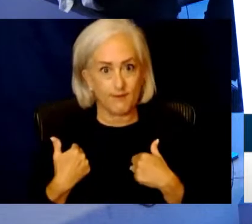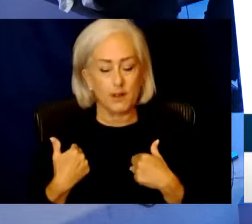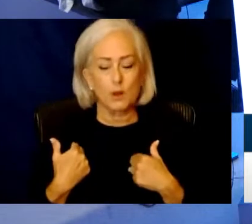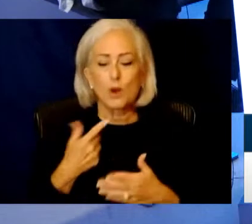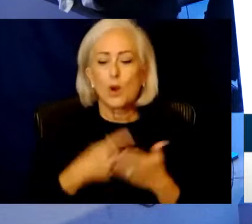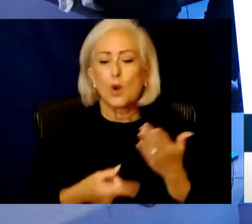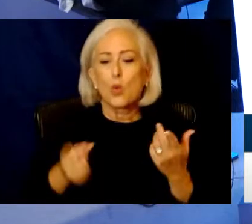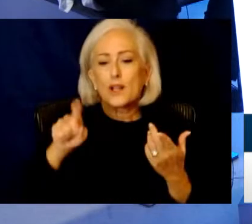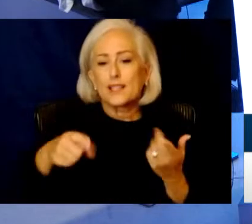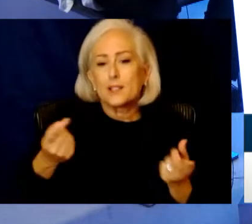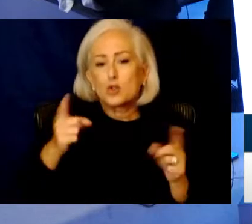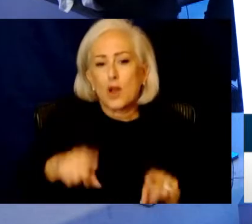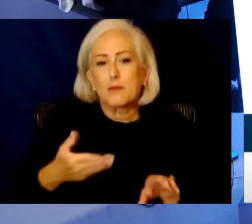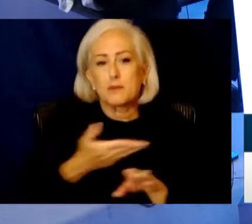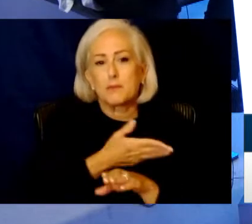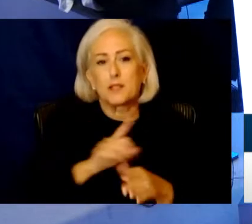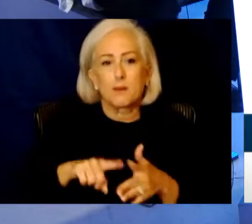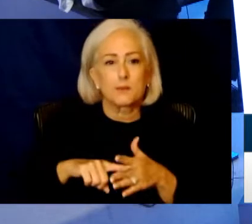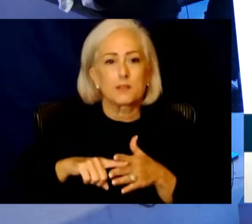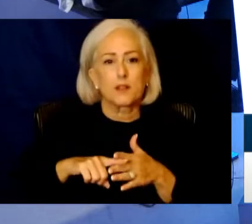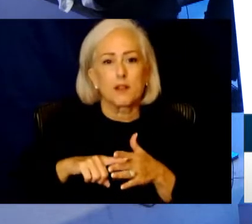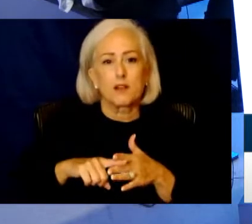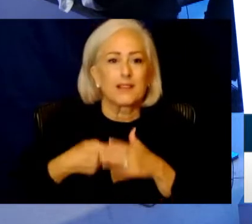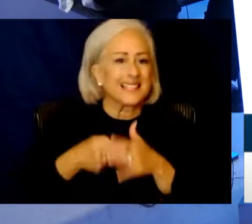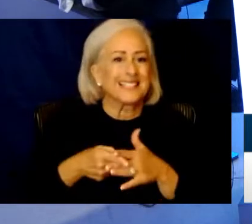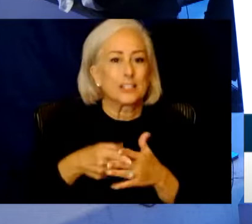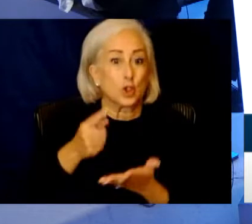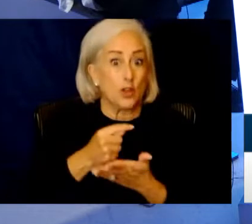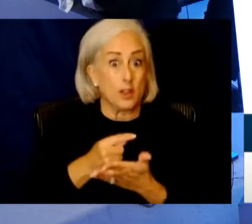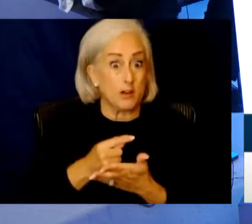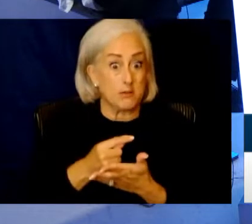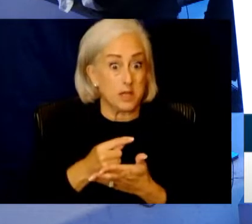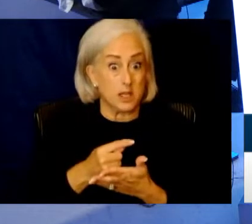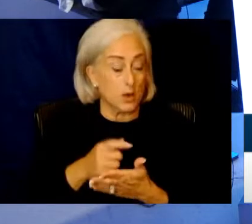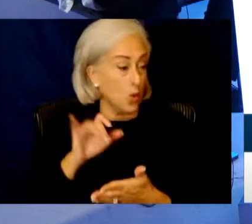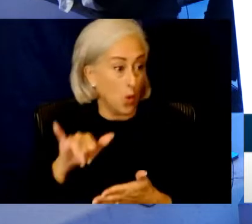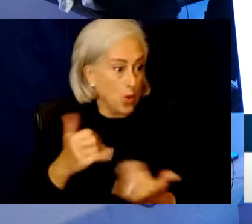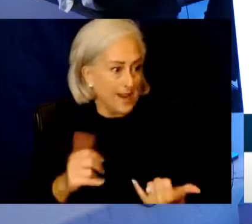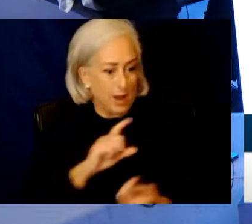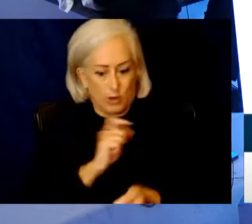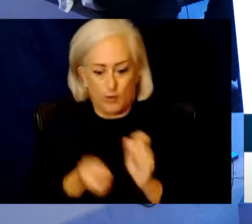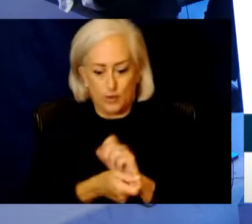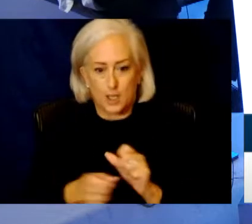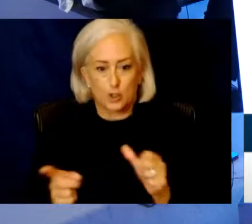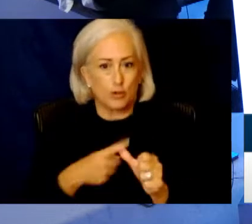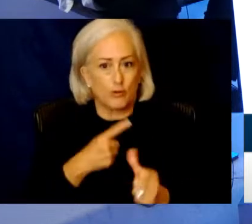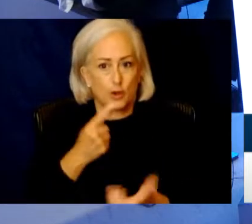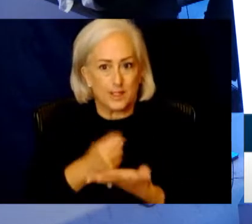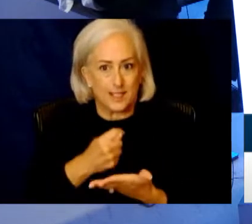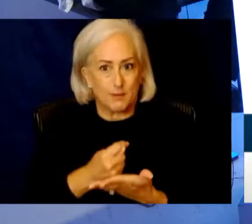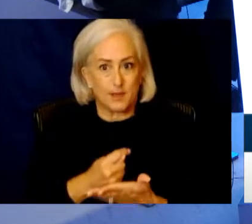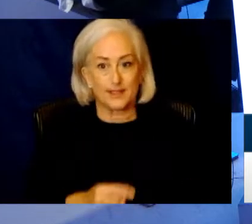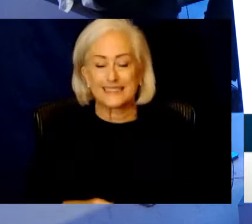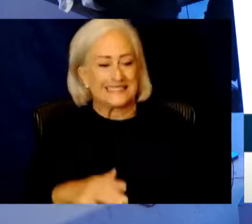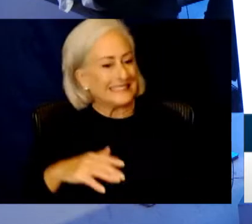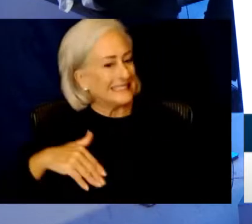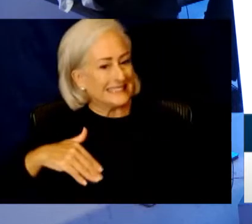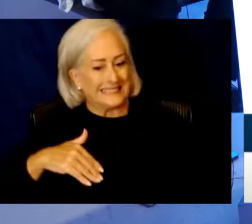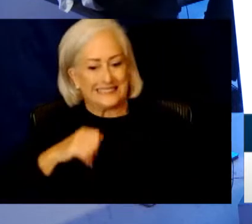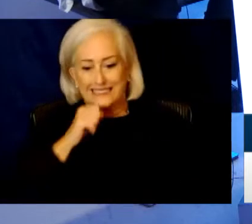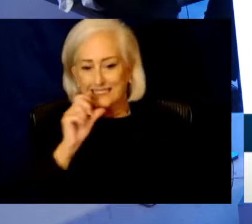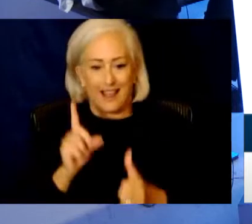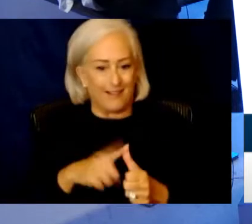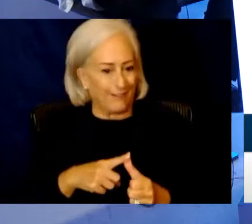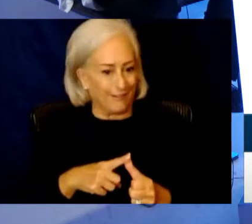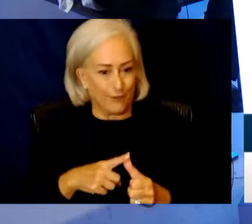first therapy, first in line therapy, or is it now first in line therapy for MMRD? It's not first in line therapy yet. This is one small study. It's